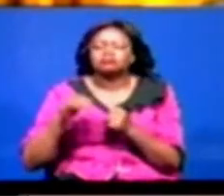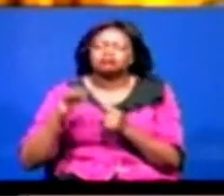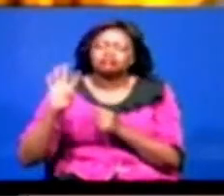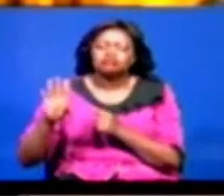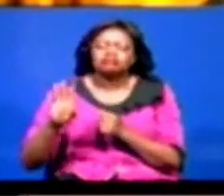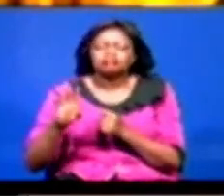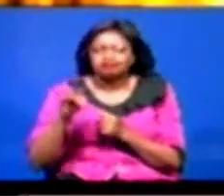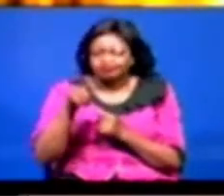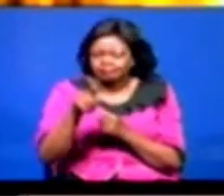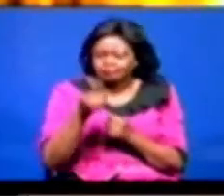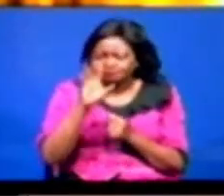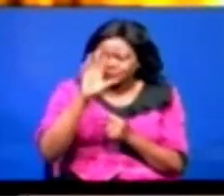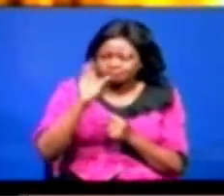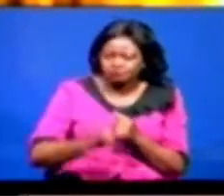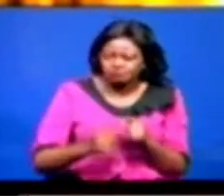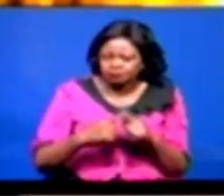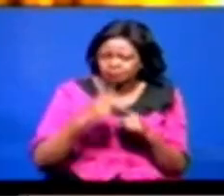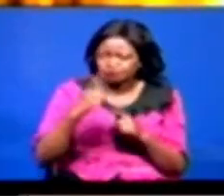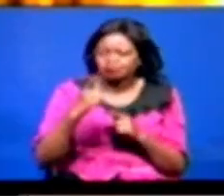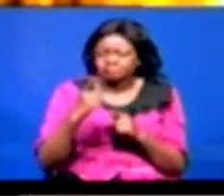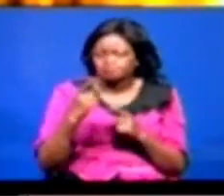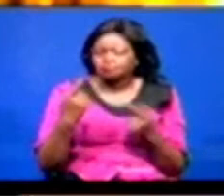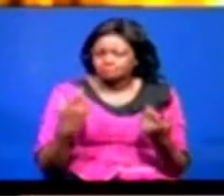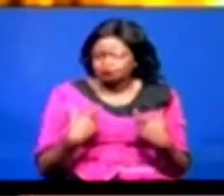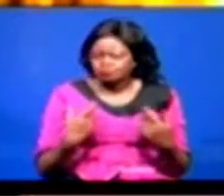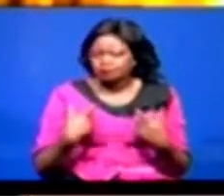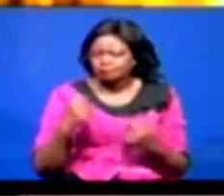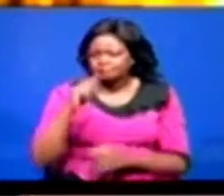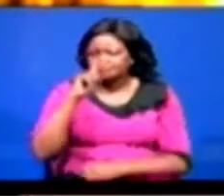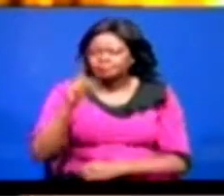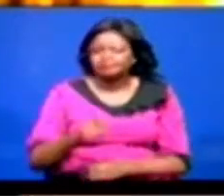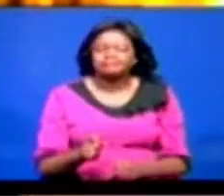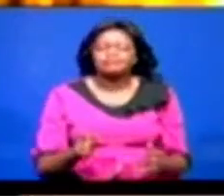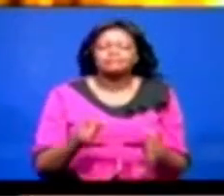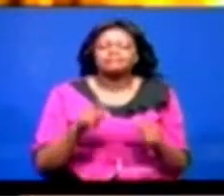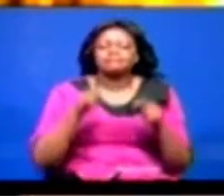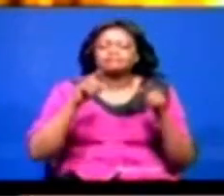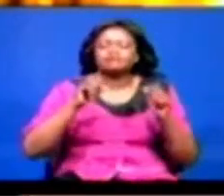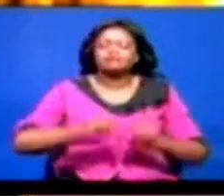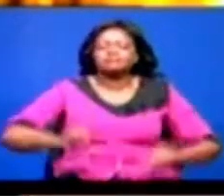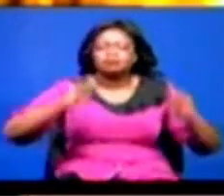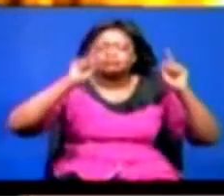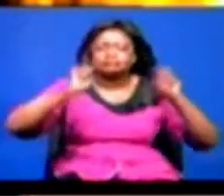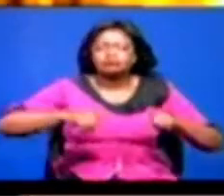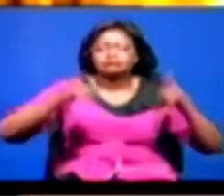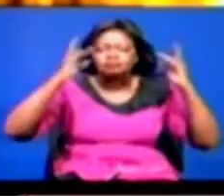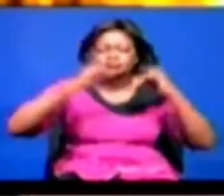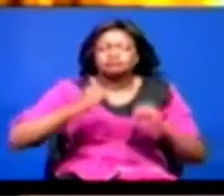50% plus 1 threshold? It's a question of arithmetic, which the chairman must make. And lastly,